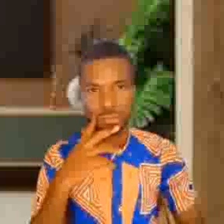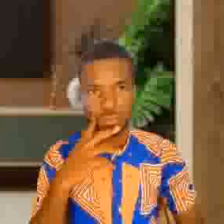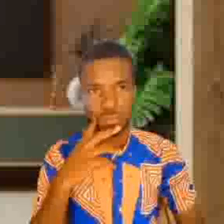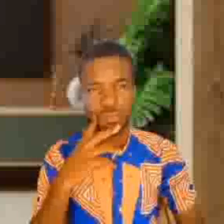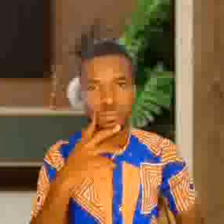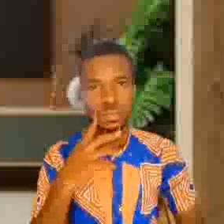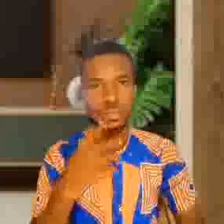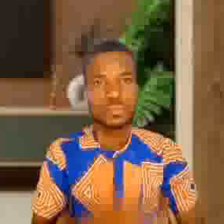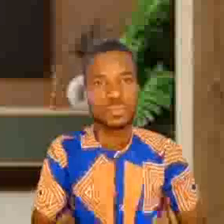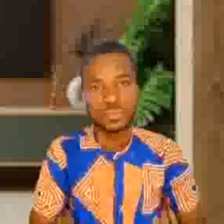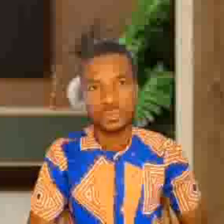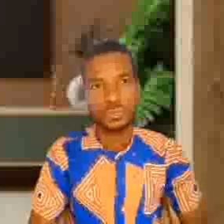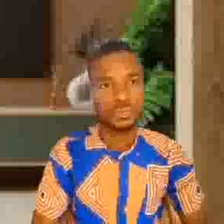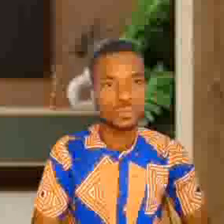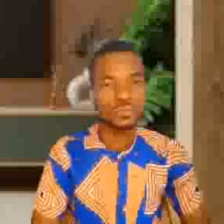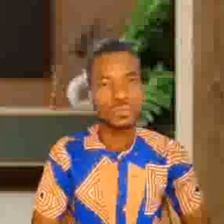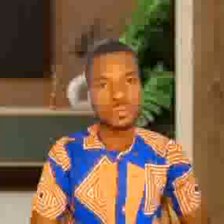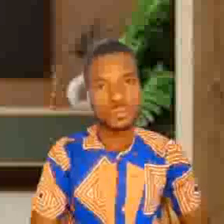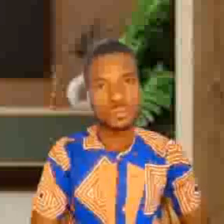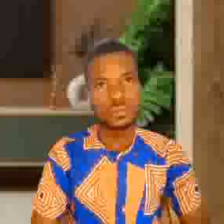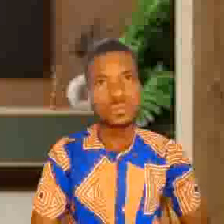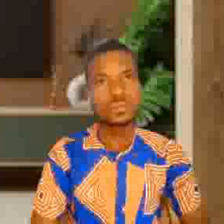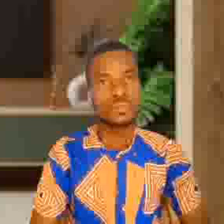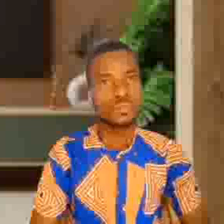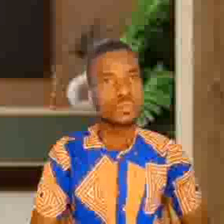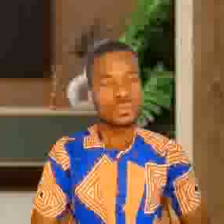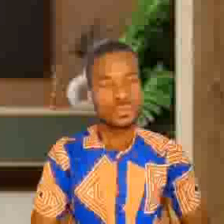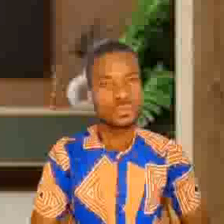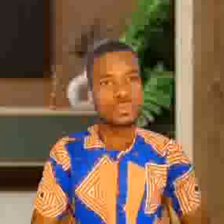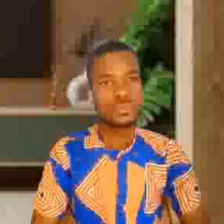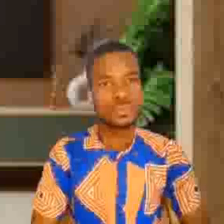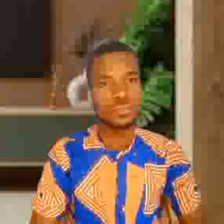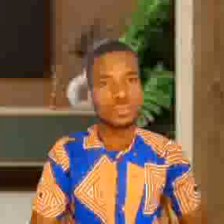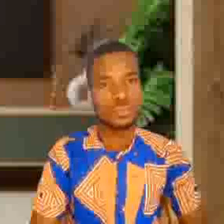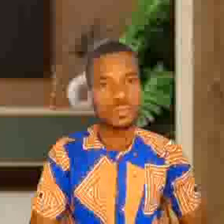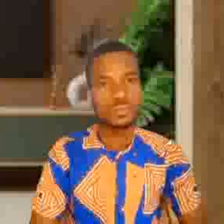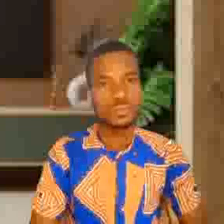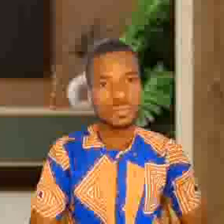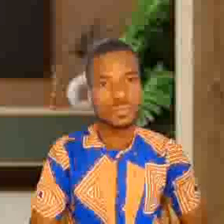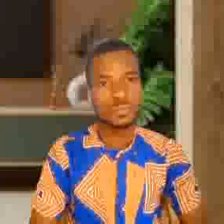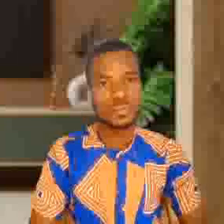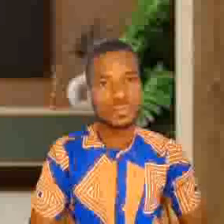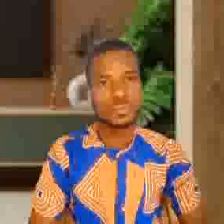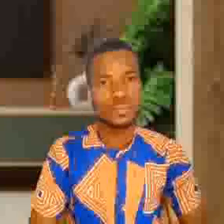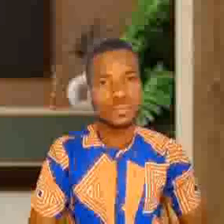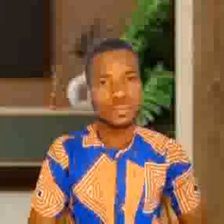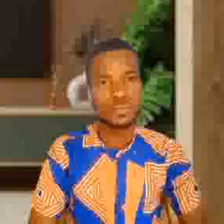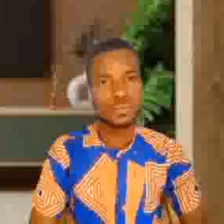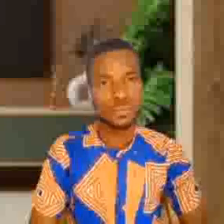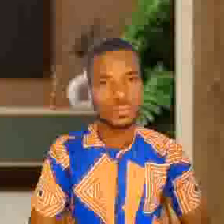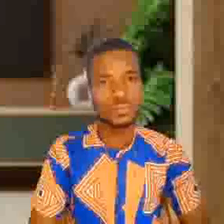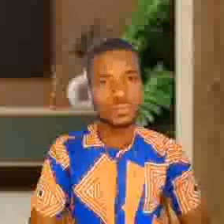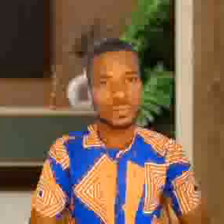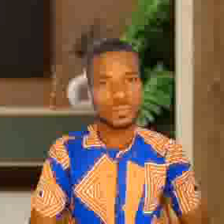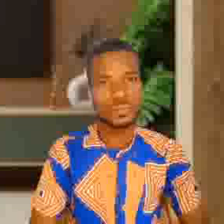can fight for your attention. But Elijah was willing to leave a place where he had prospered, to go with God in